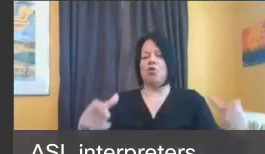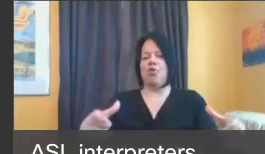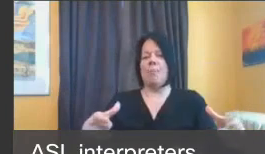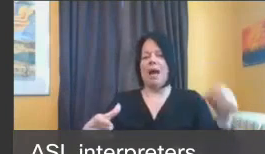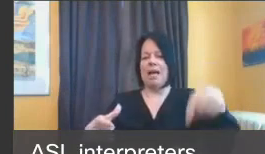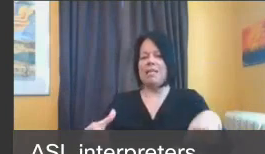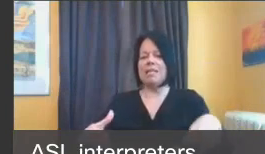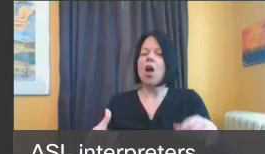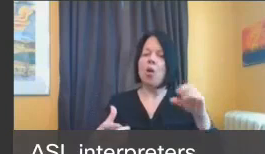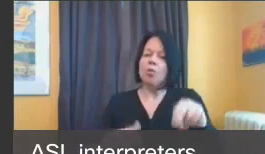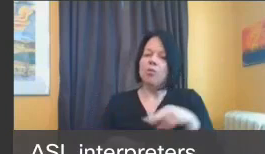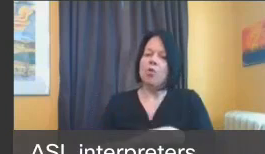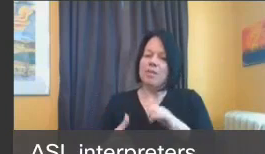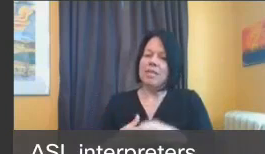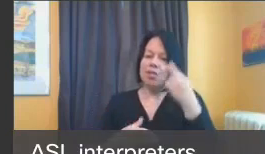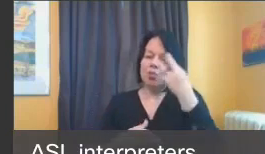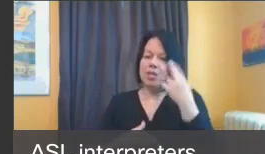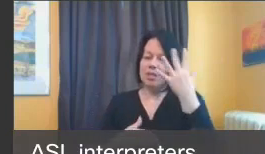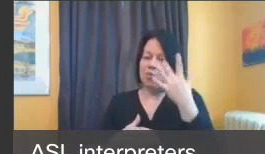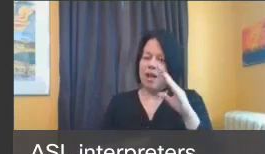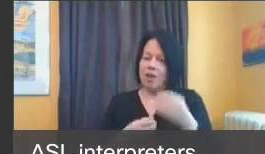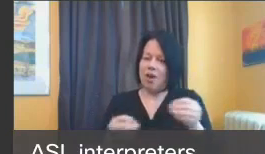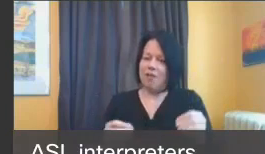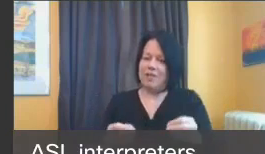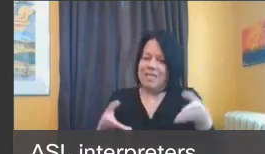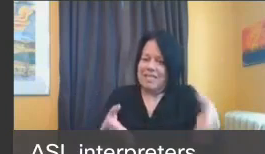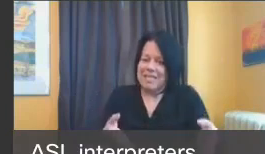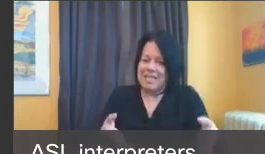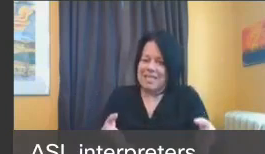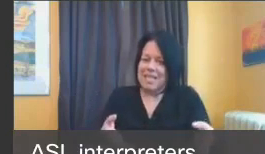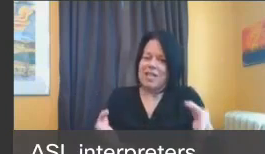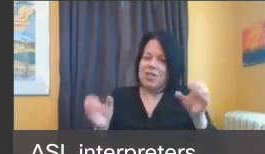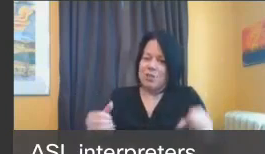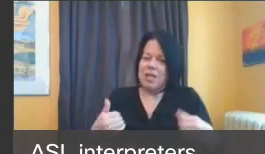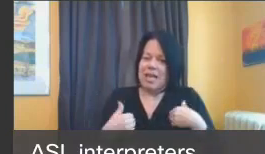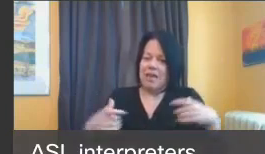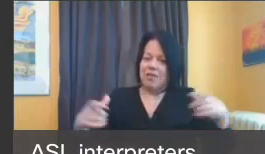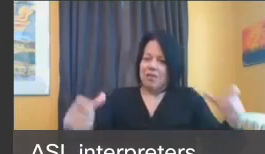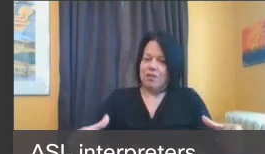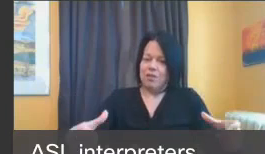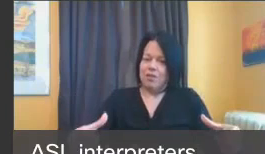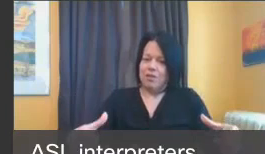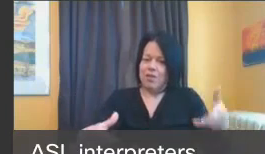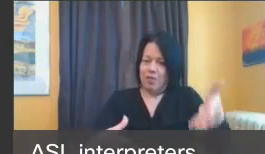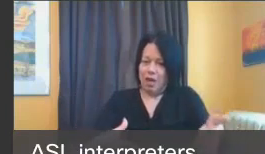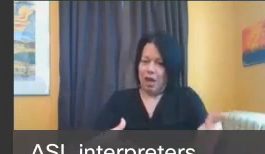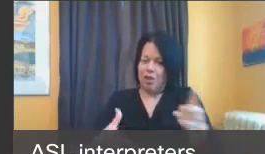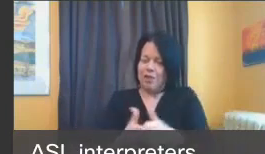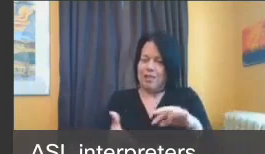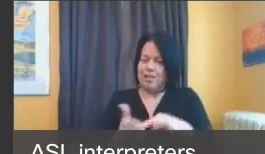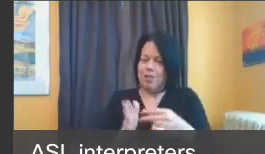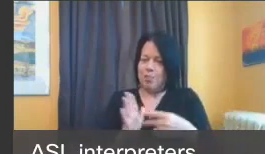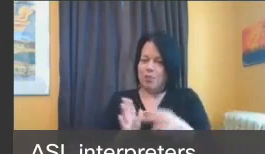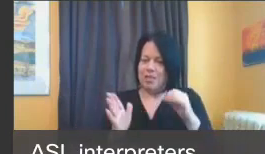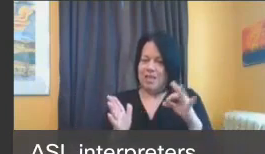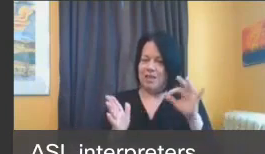the reason that the branch office exists in the first place, is so that we can have the drop boxes there. That's the primary purpose.